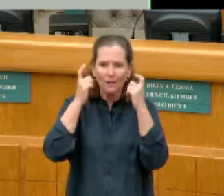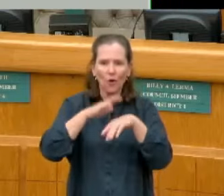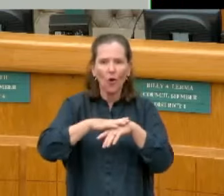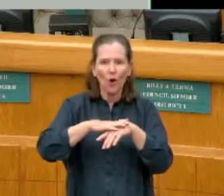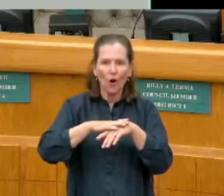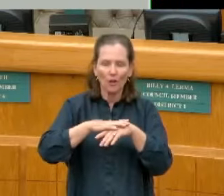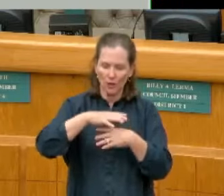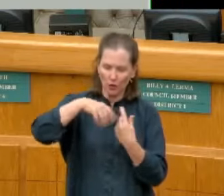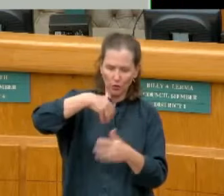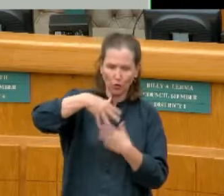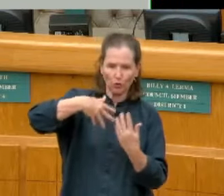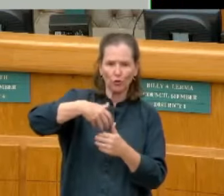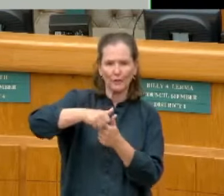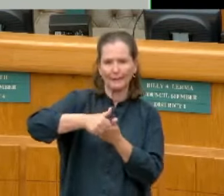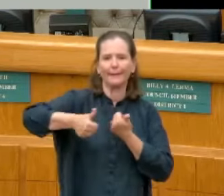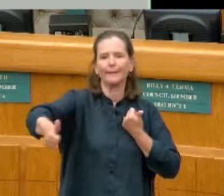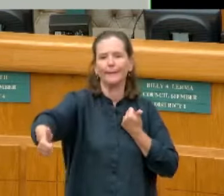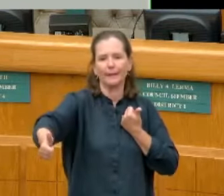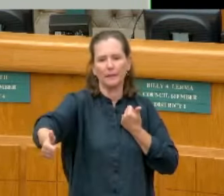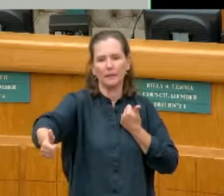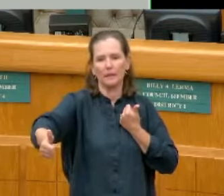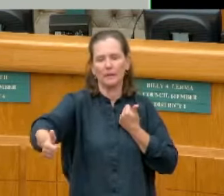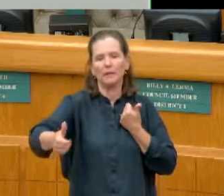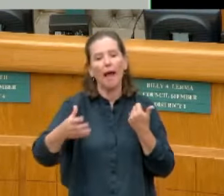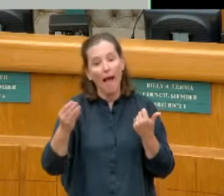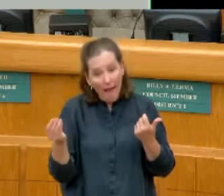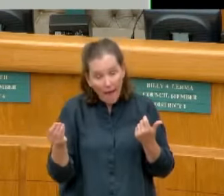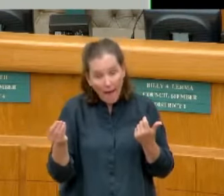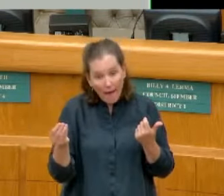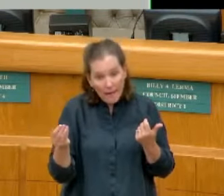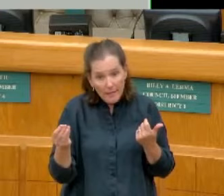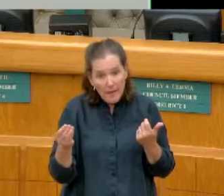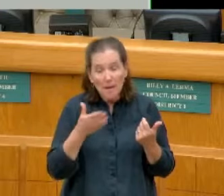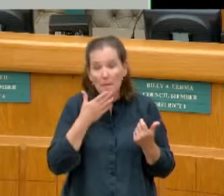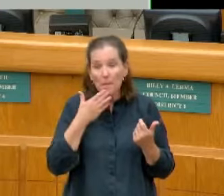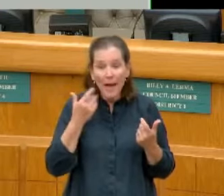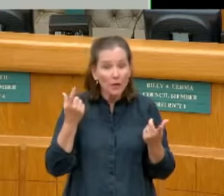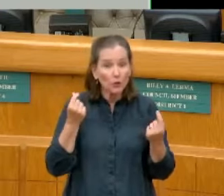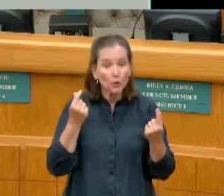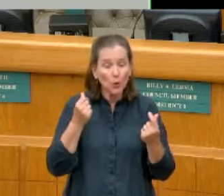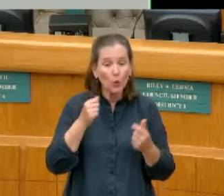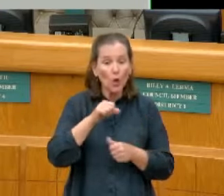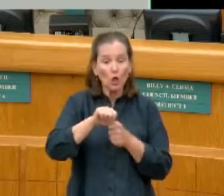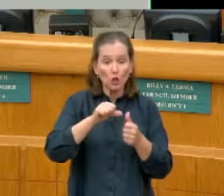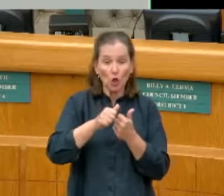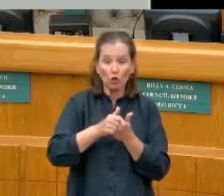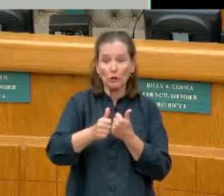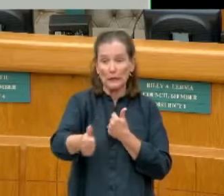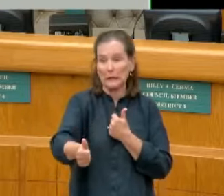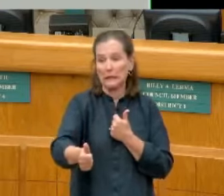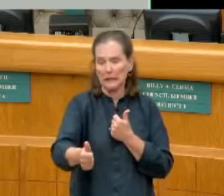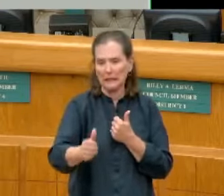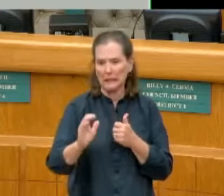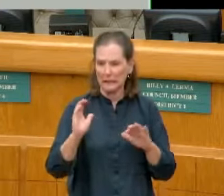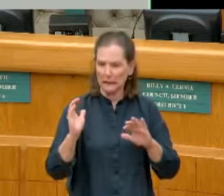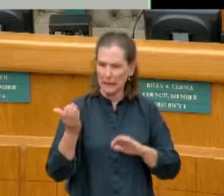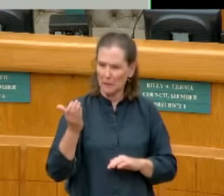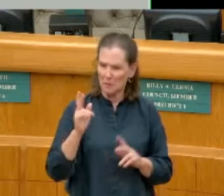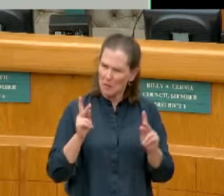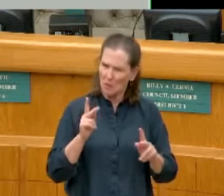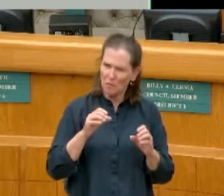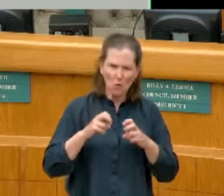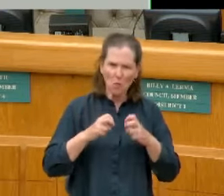distancing. What I found of all the things that we have to do to control COVID, social distancing seems to be one of the ones that people don't have any problems